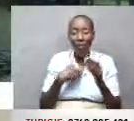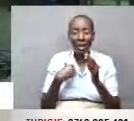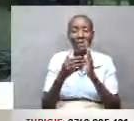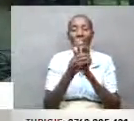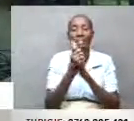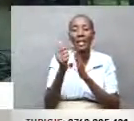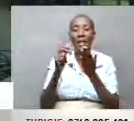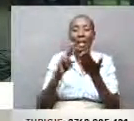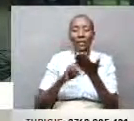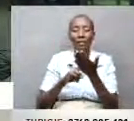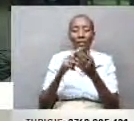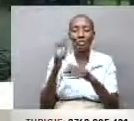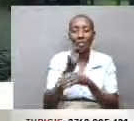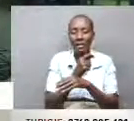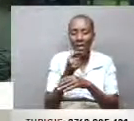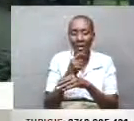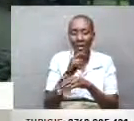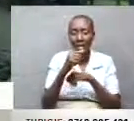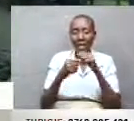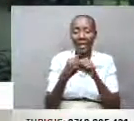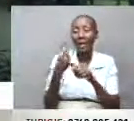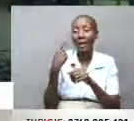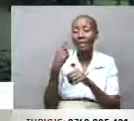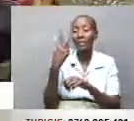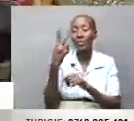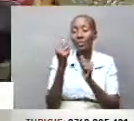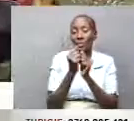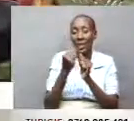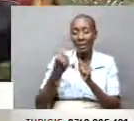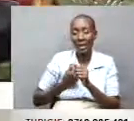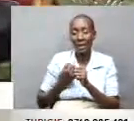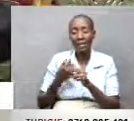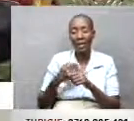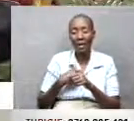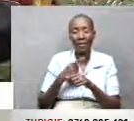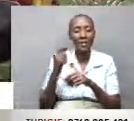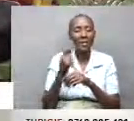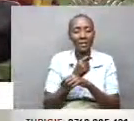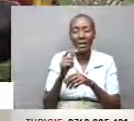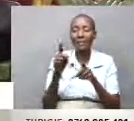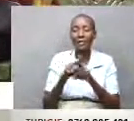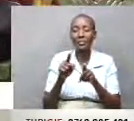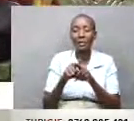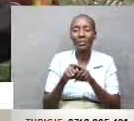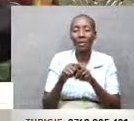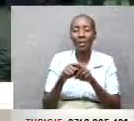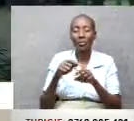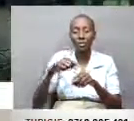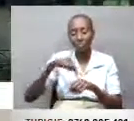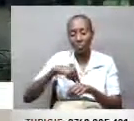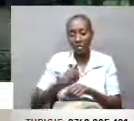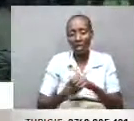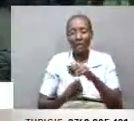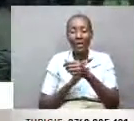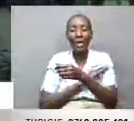vocational training. Last year we had 210 girls go through that training. So that they could self-empower themselves